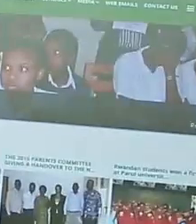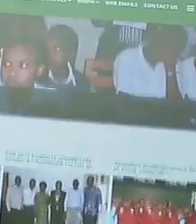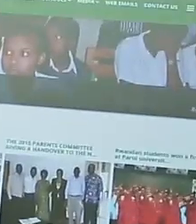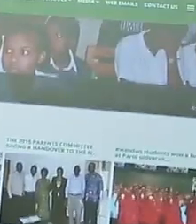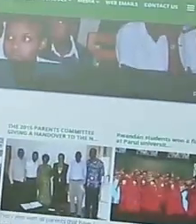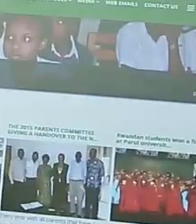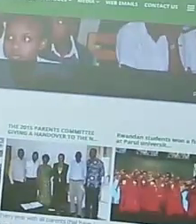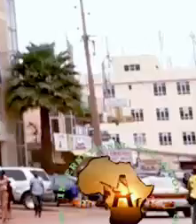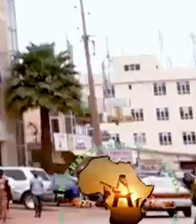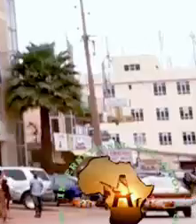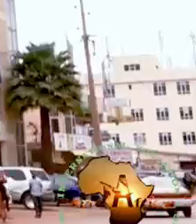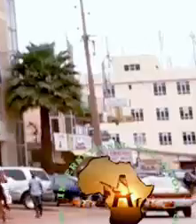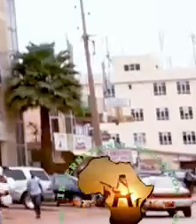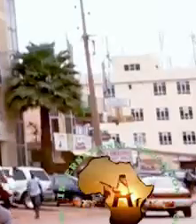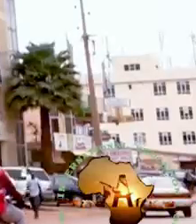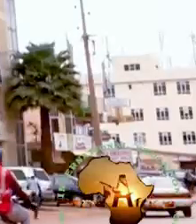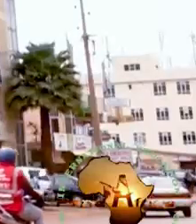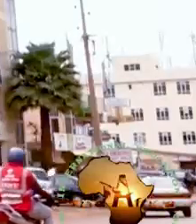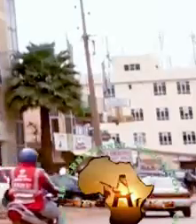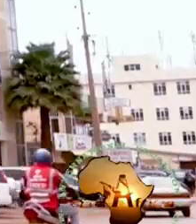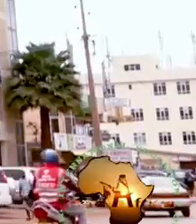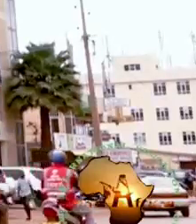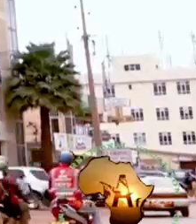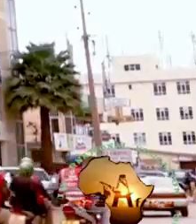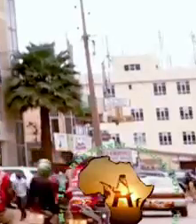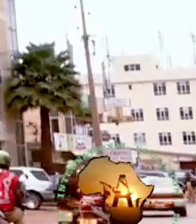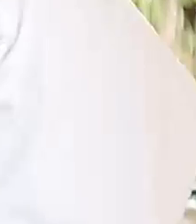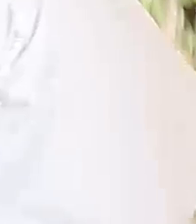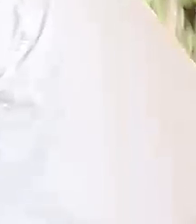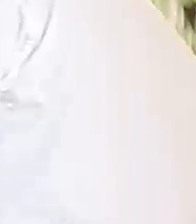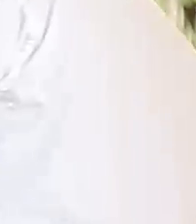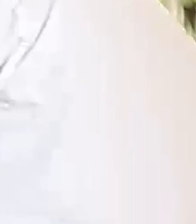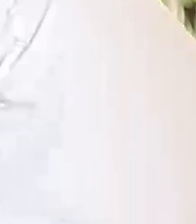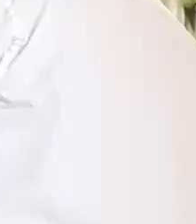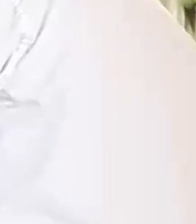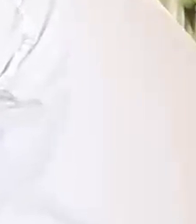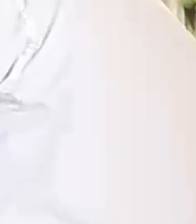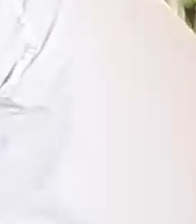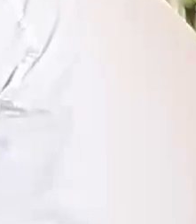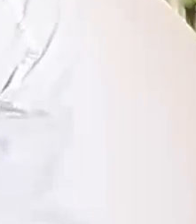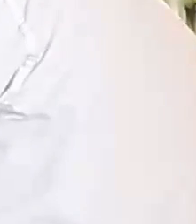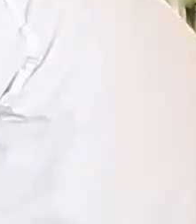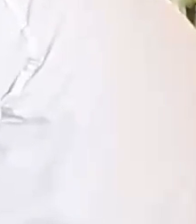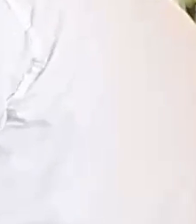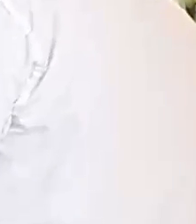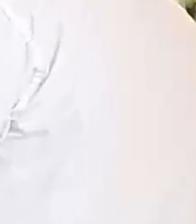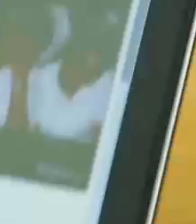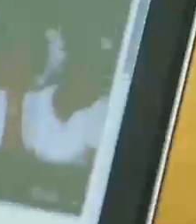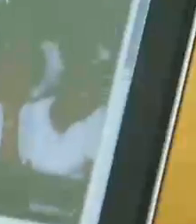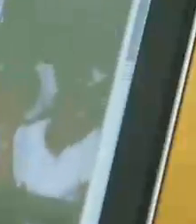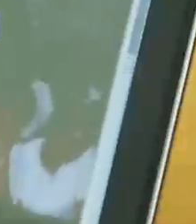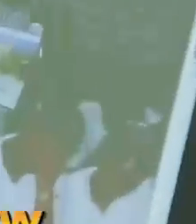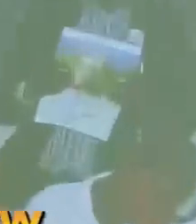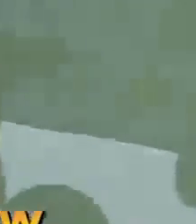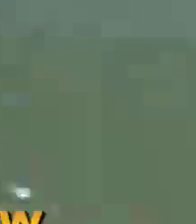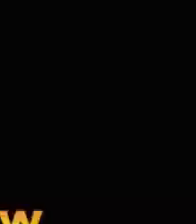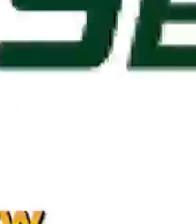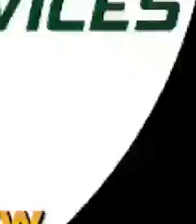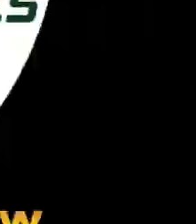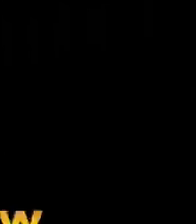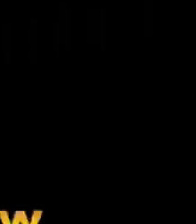Kubindi bisobanuro nyarukira Kimironko hirye gato ya gari mu nyubako ya Promise House etage ya kabiri mu muryango wa kane. Murakaza neza